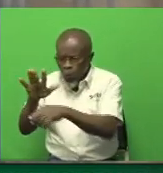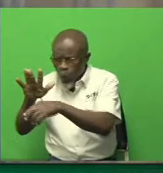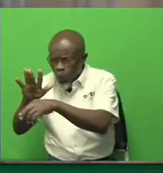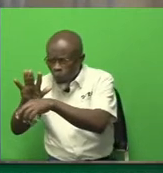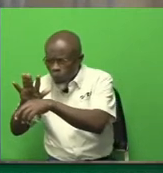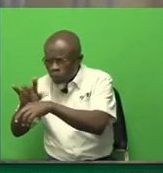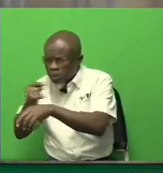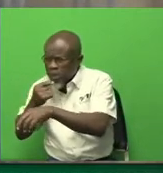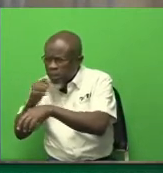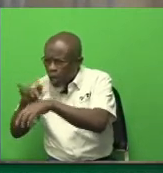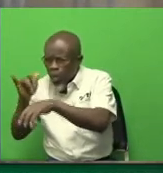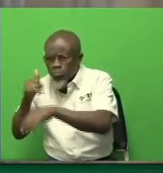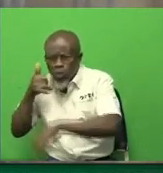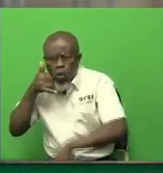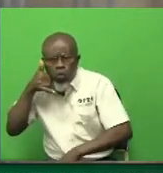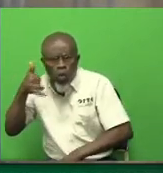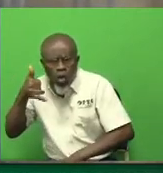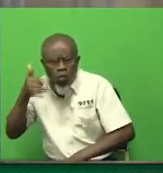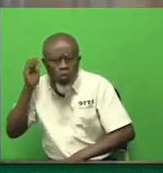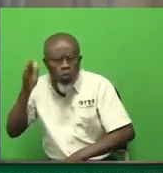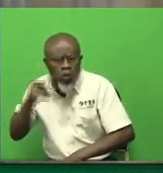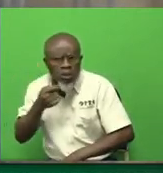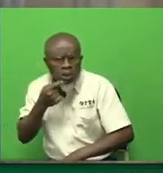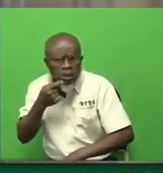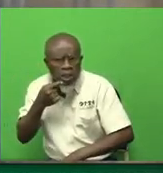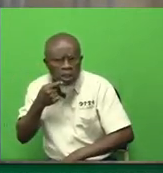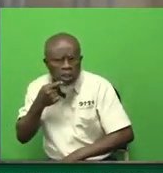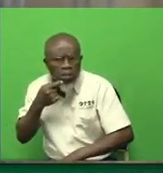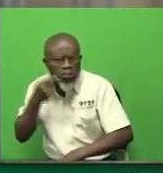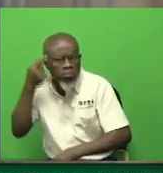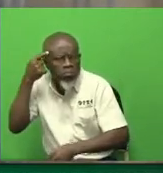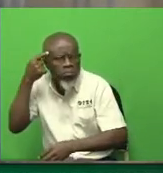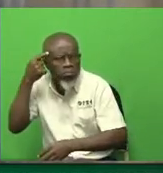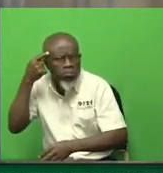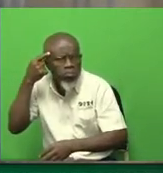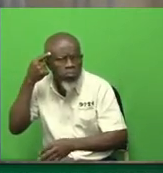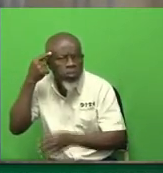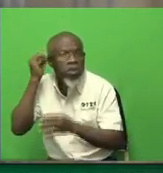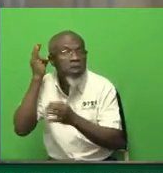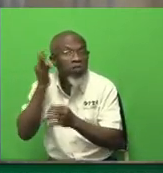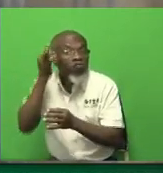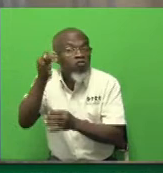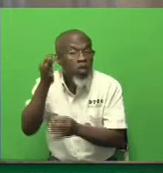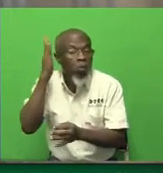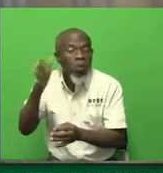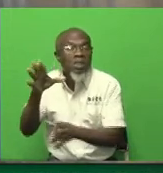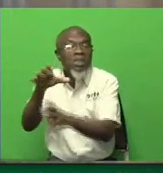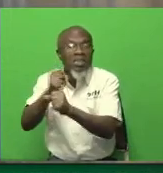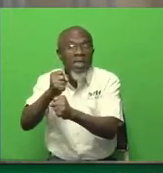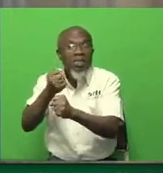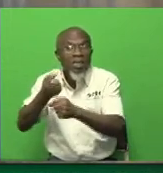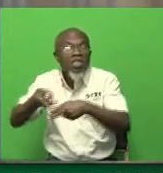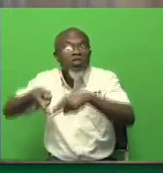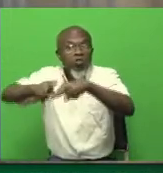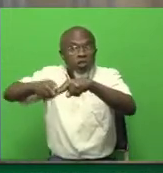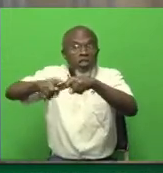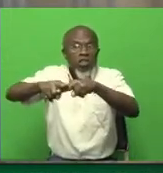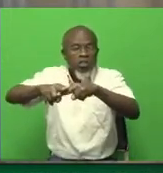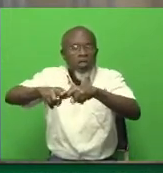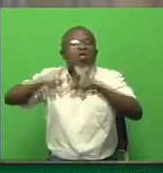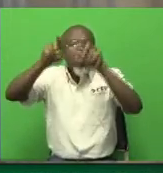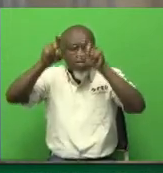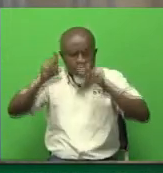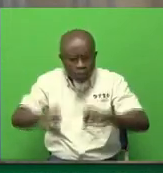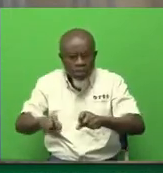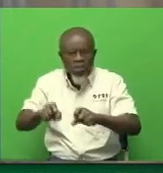get discuss production up by 100 oil production no you must have